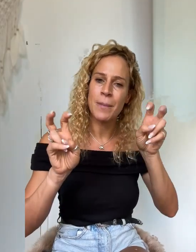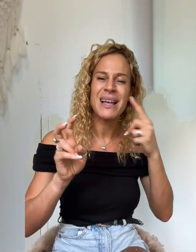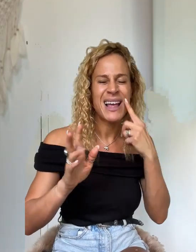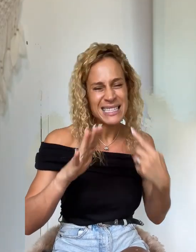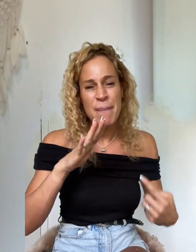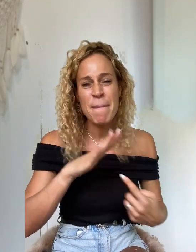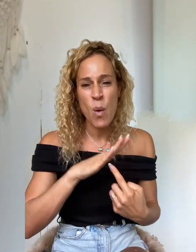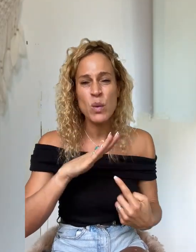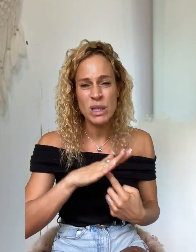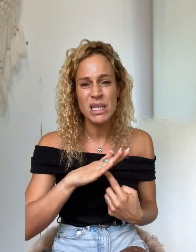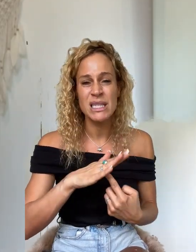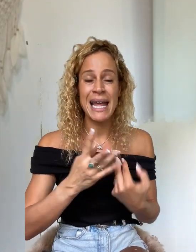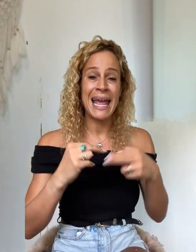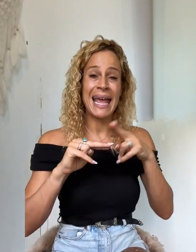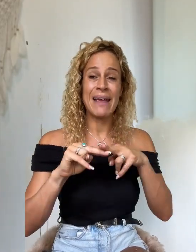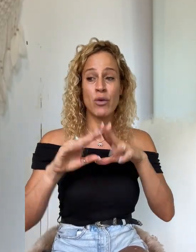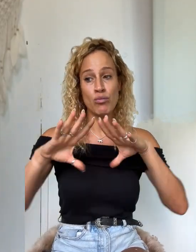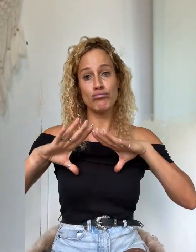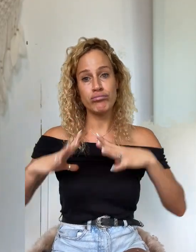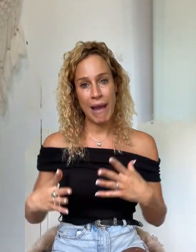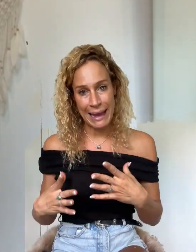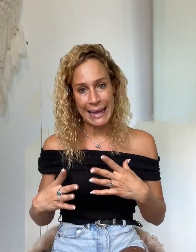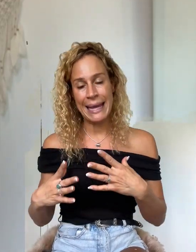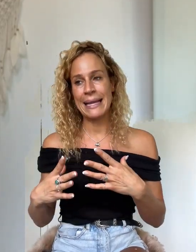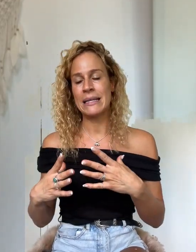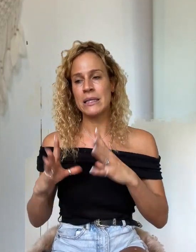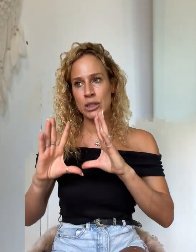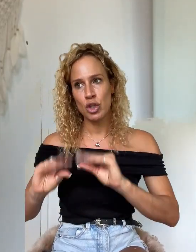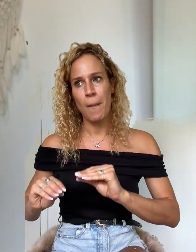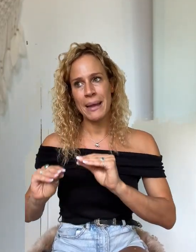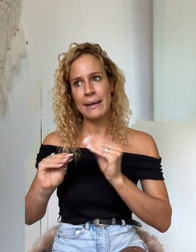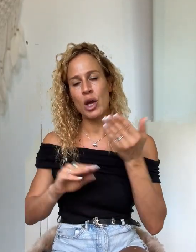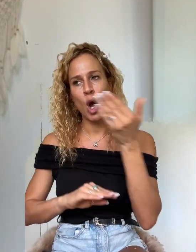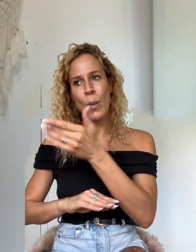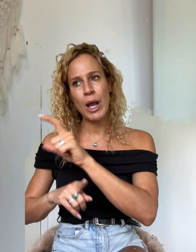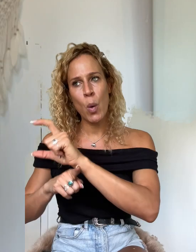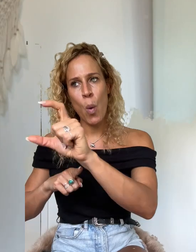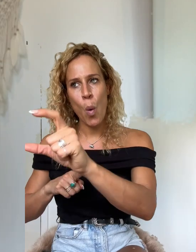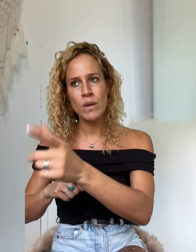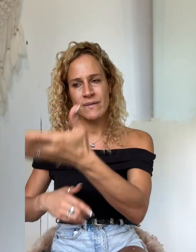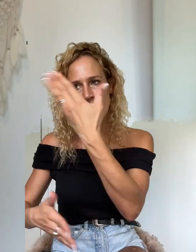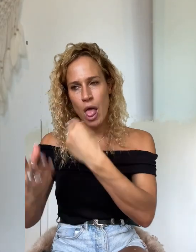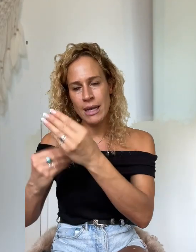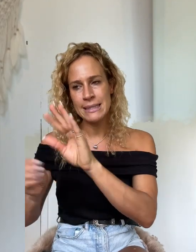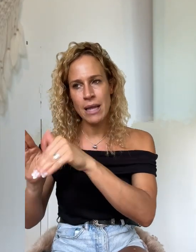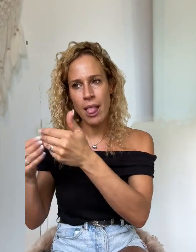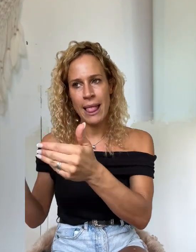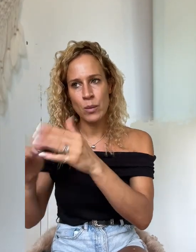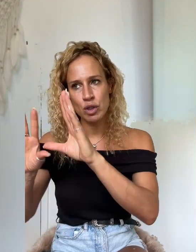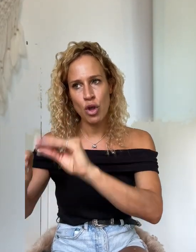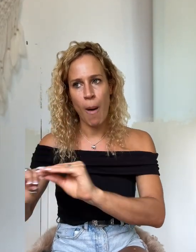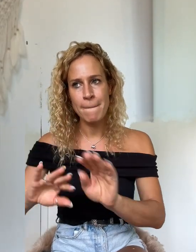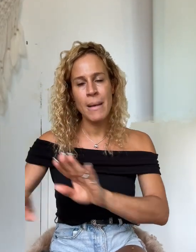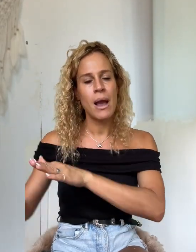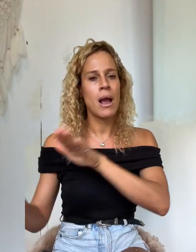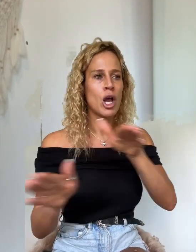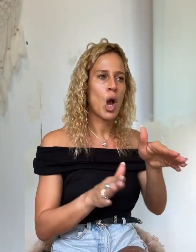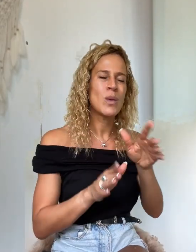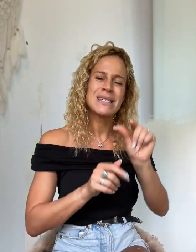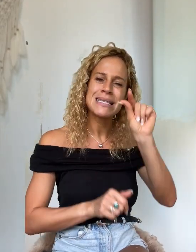important, I feel, that if you are taking a break with sign language, you make some small